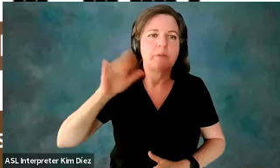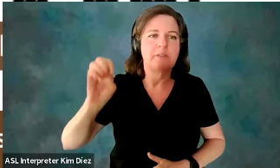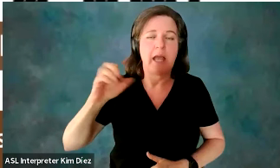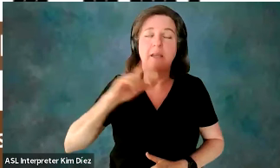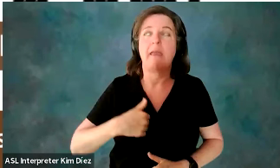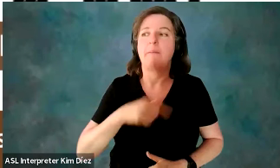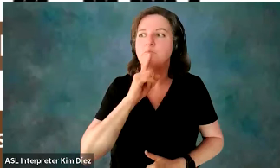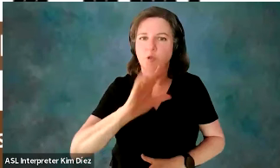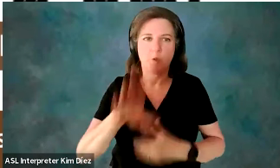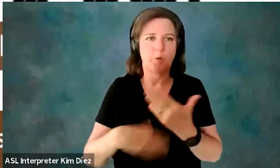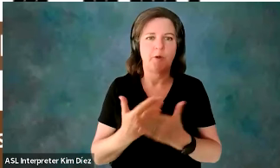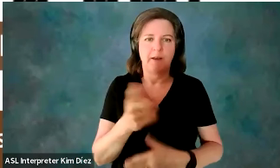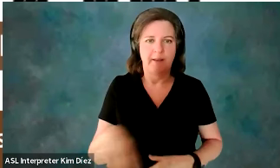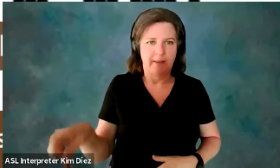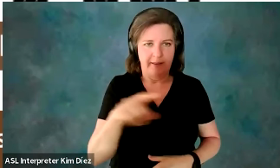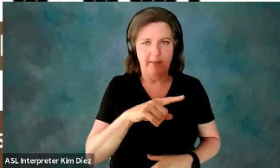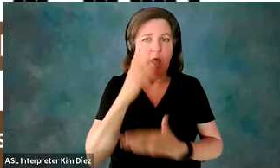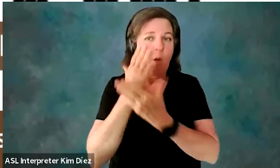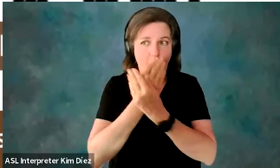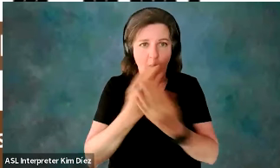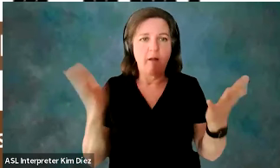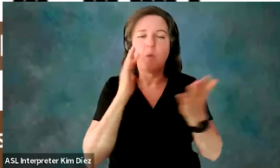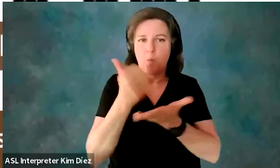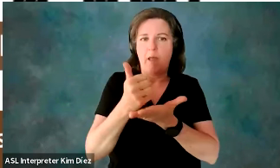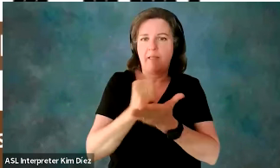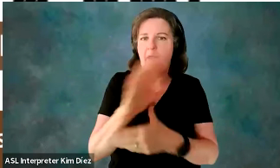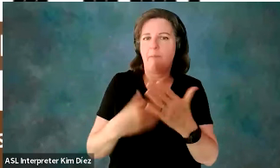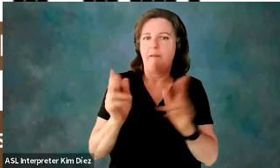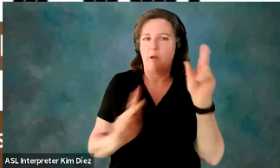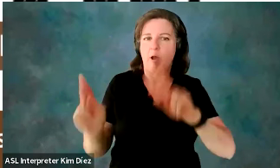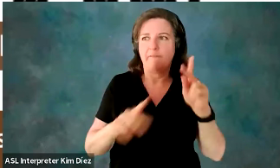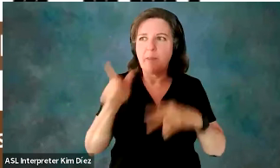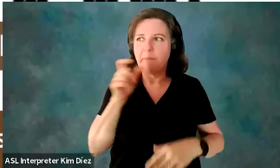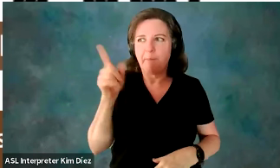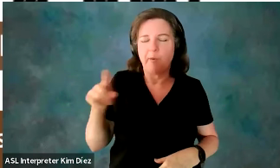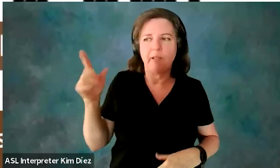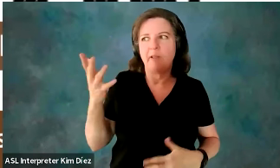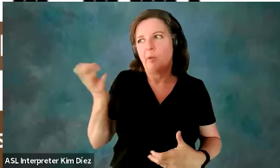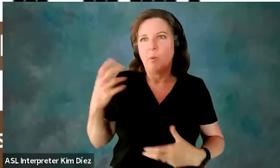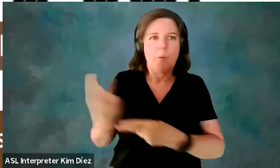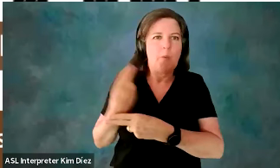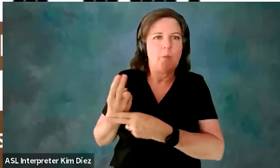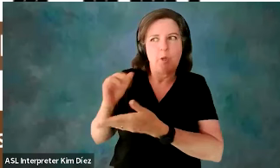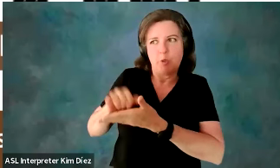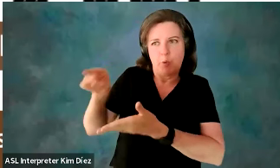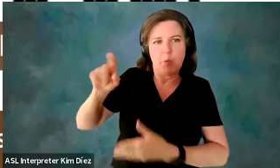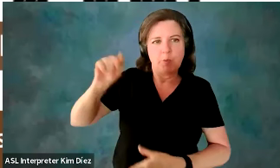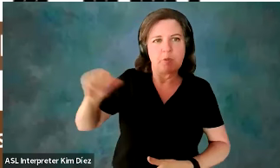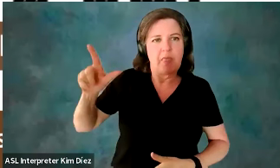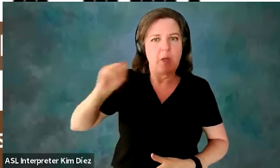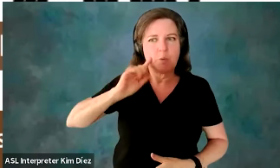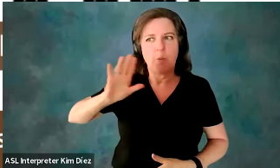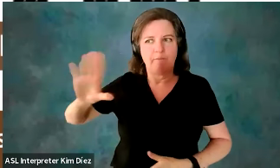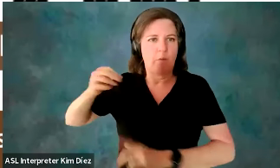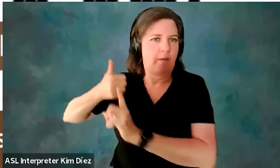for our QR code and where you can follow us. And this is going to be great for any people that want to show